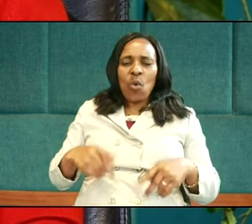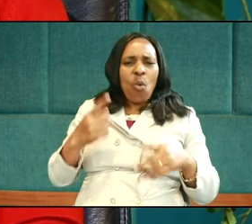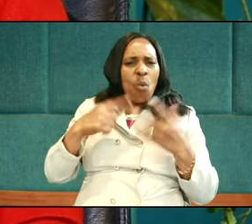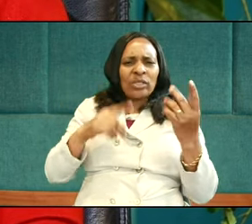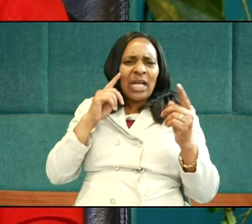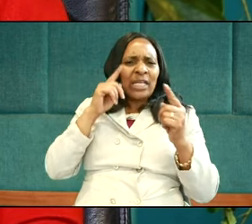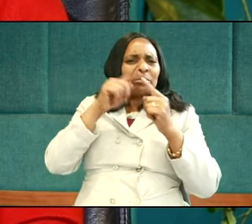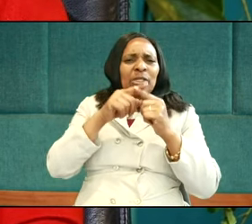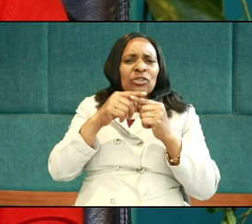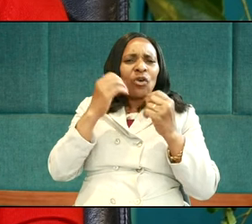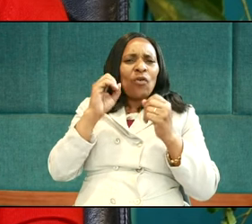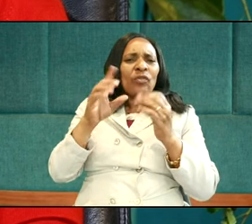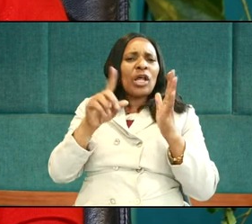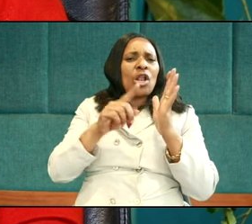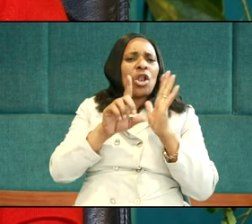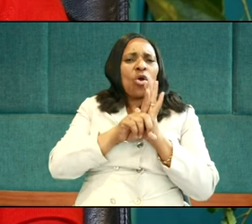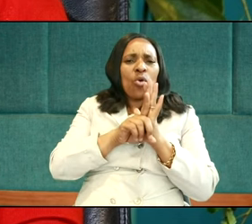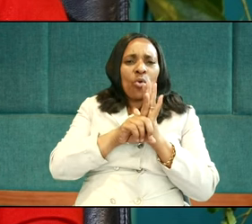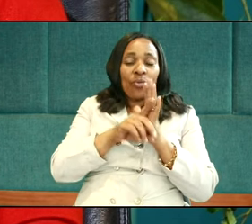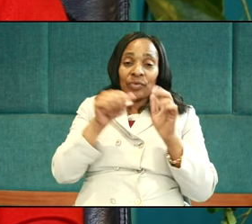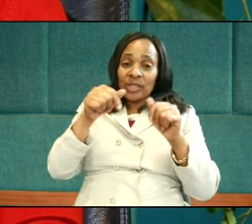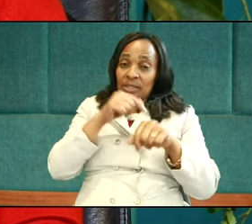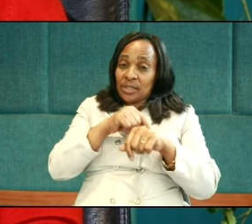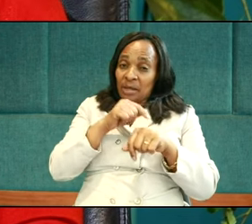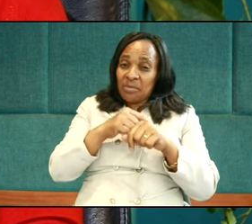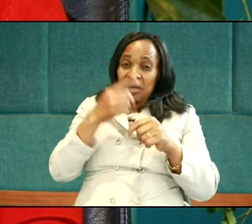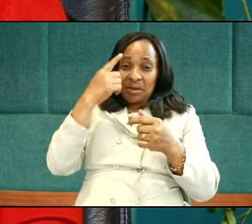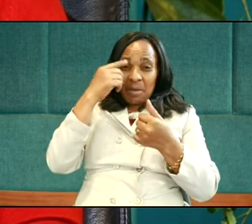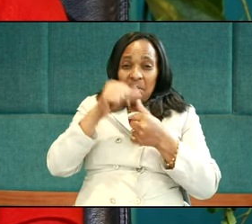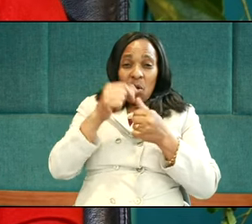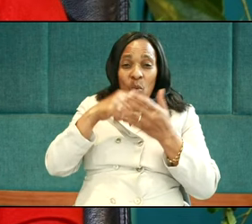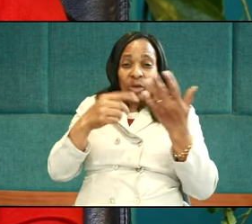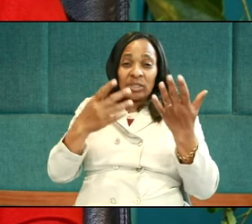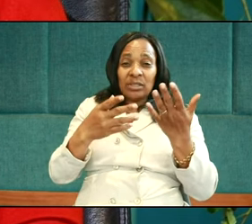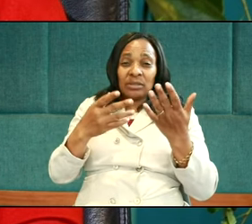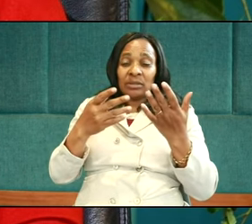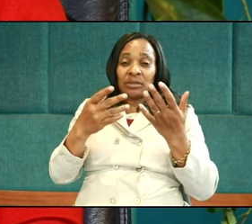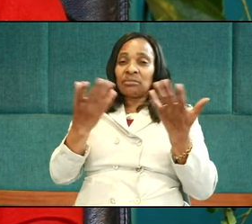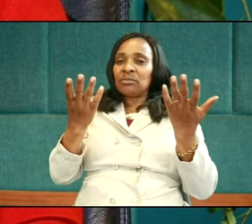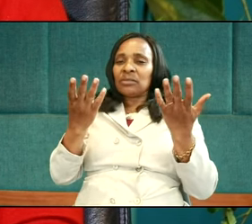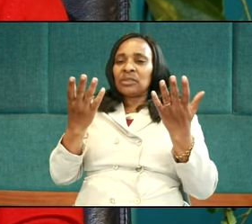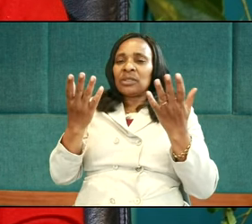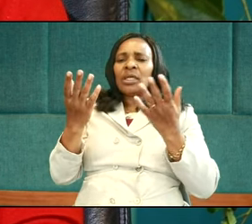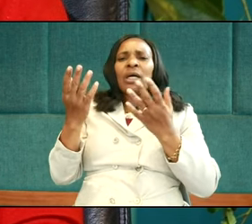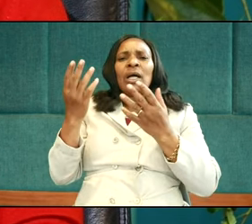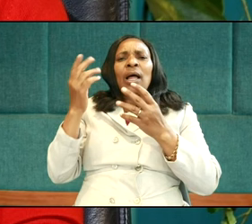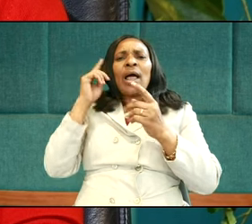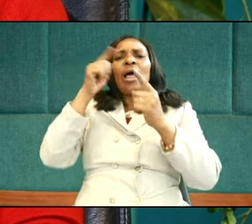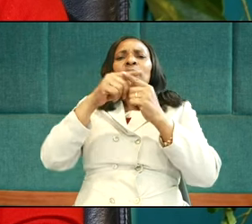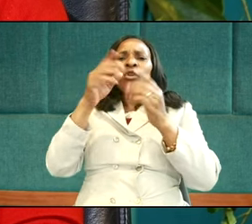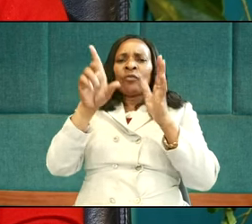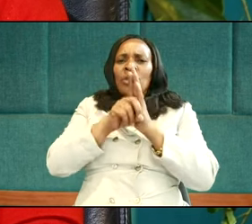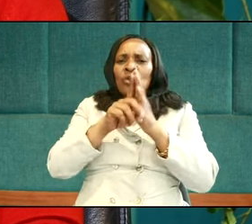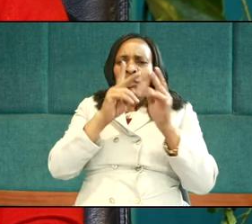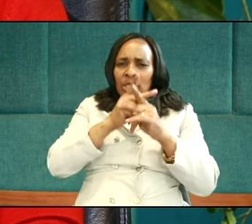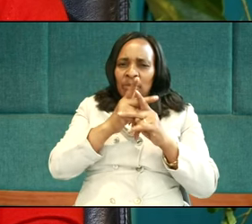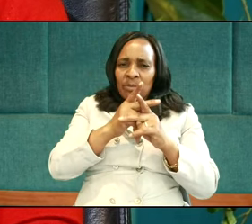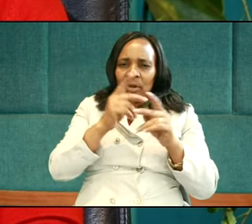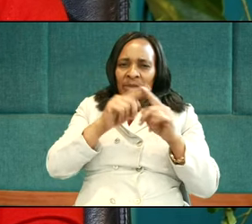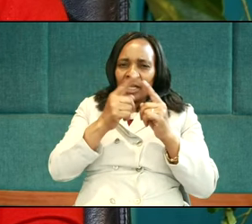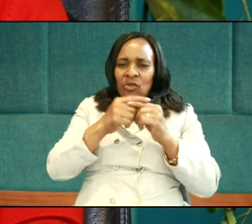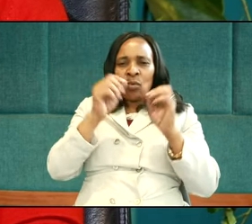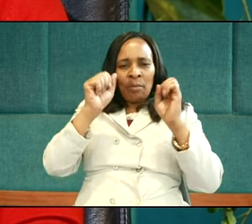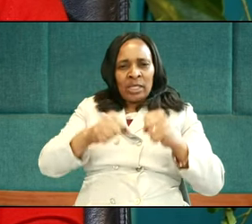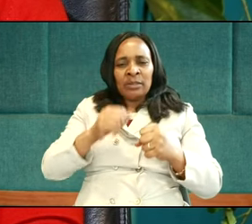What aspects of the law? Because at this point, if you realize what aspects of the law you're struggling to keep, then you'll tread very